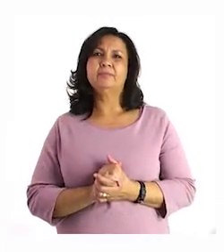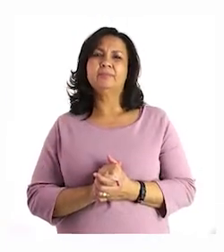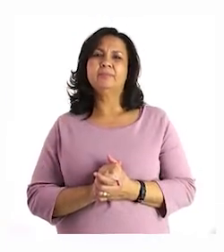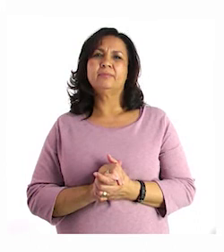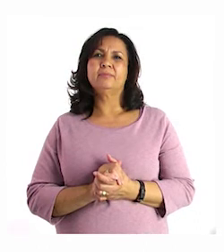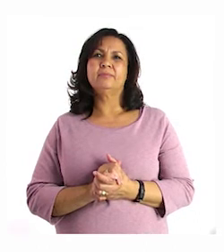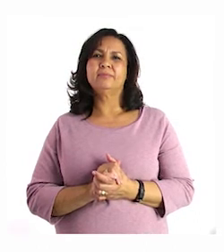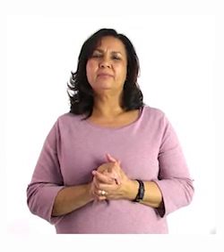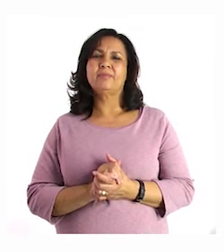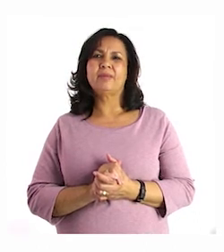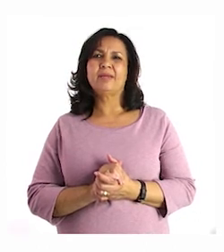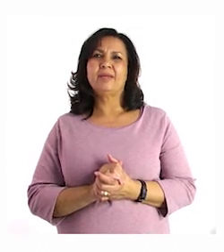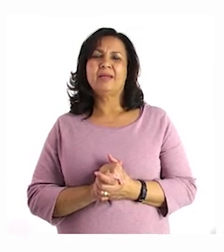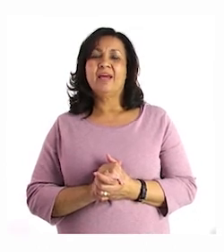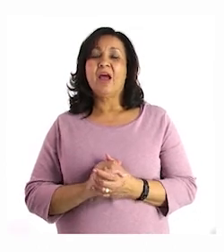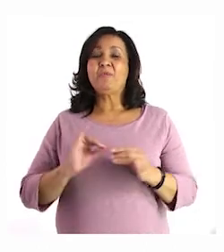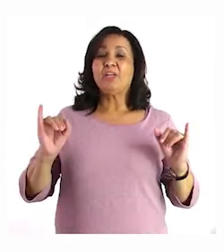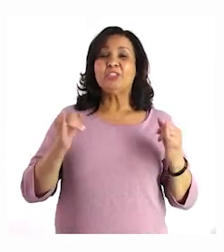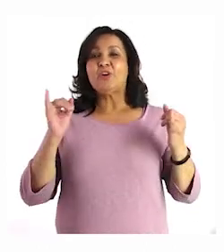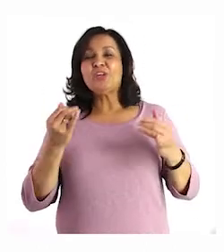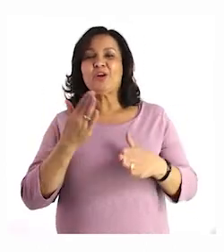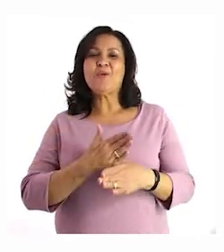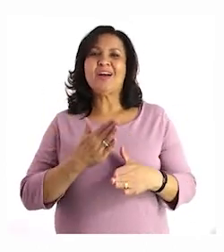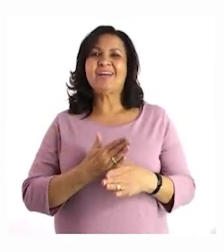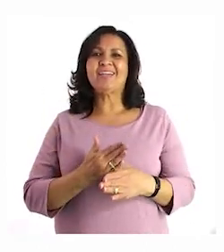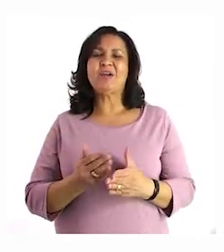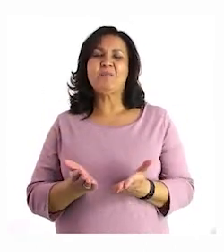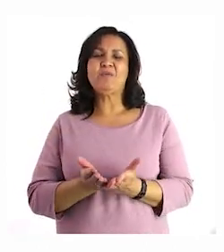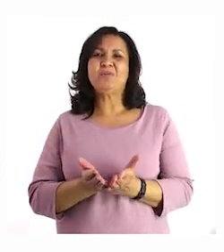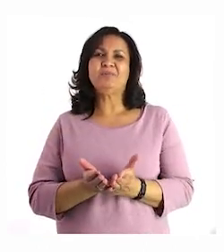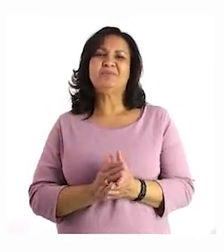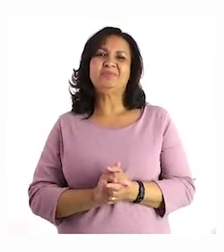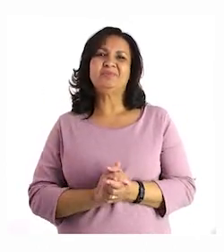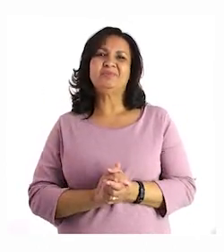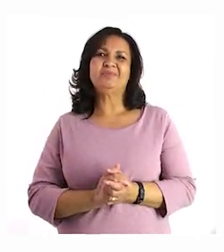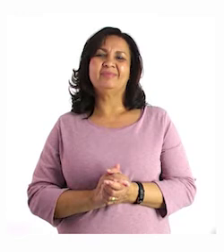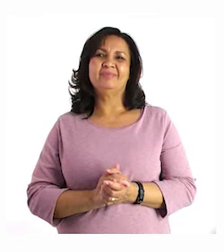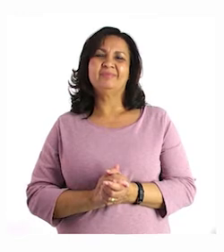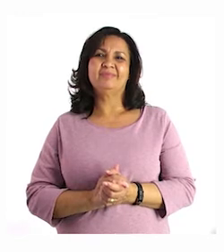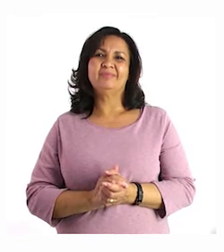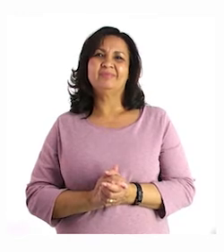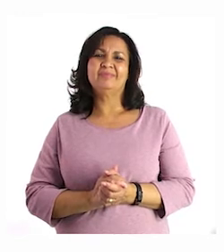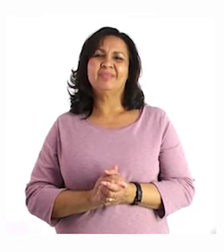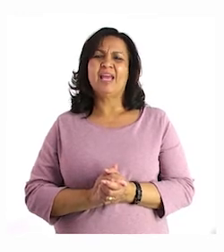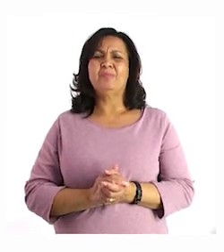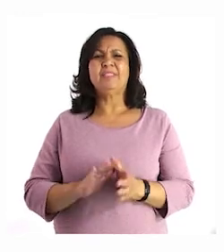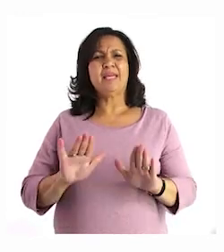Friends, I hope you've enjoyed the work so far that you've done in your workbook. I also hope that you have kept your workbook